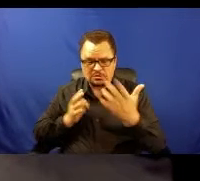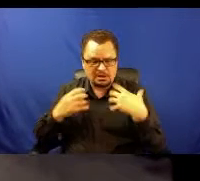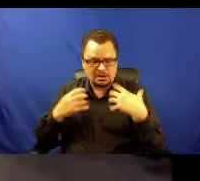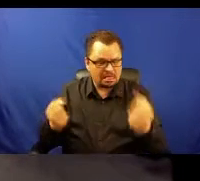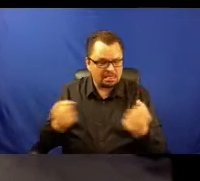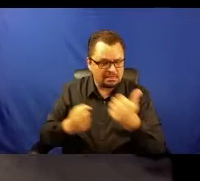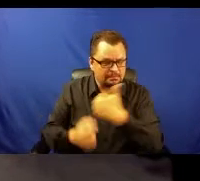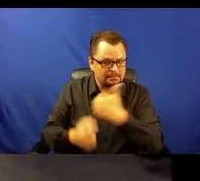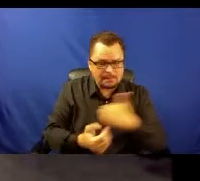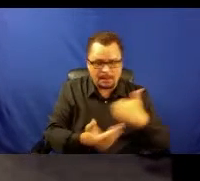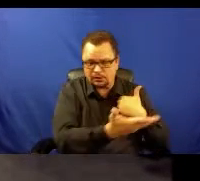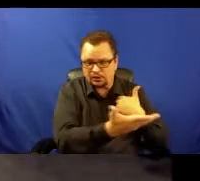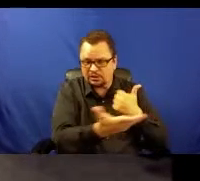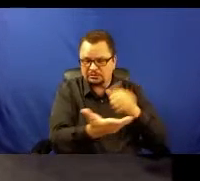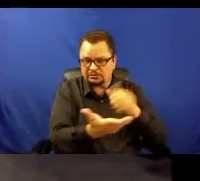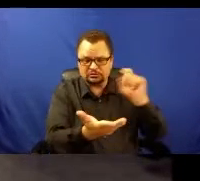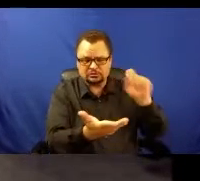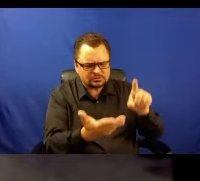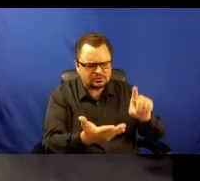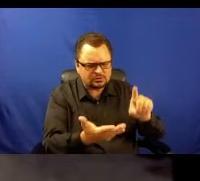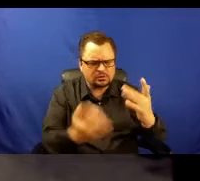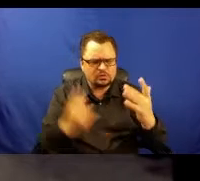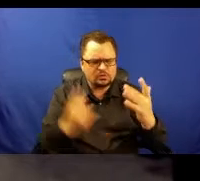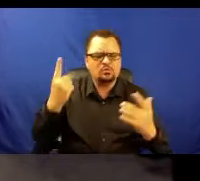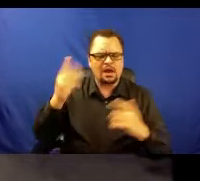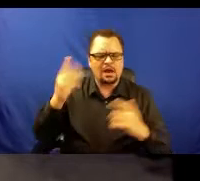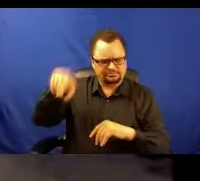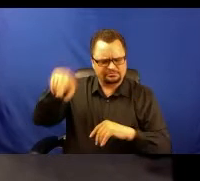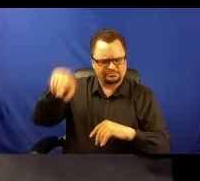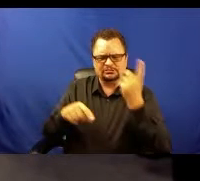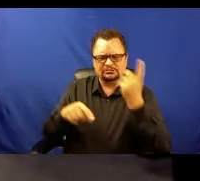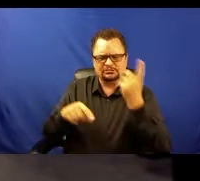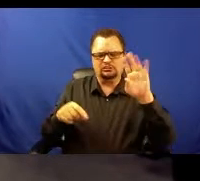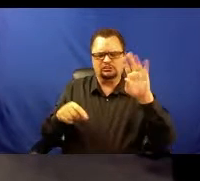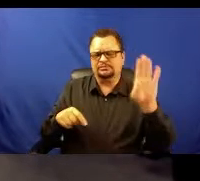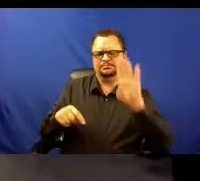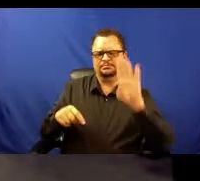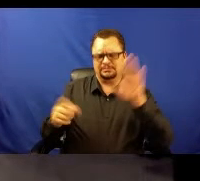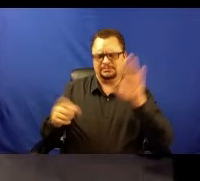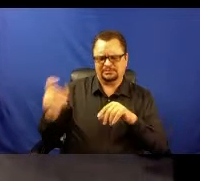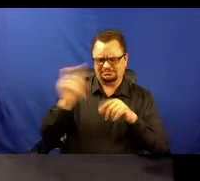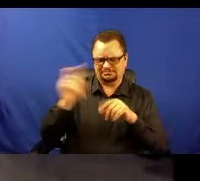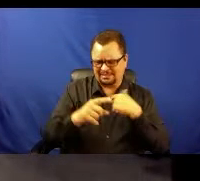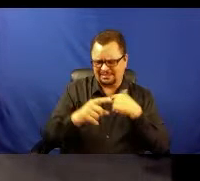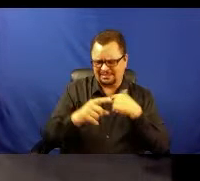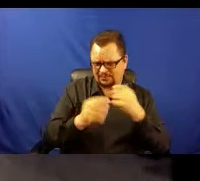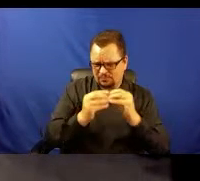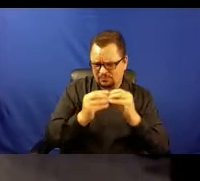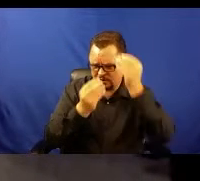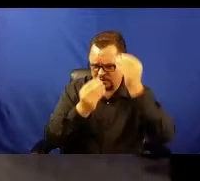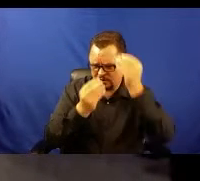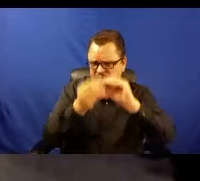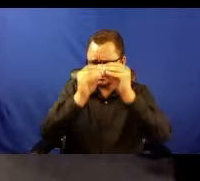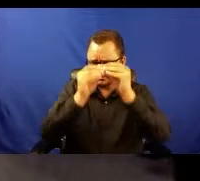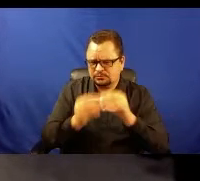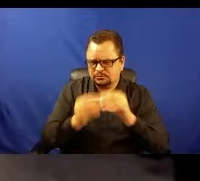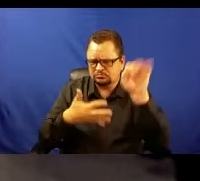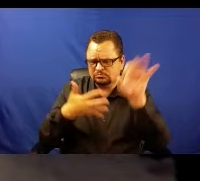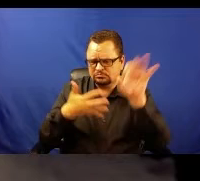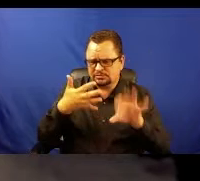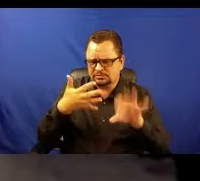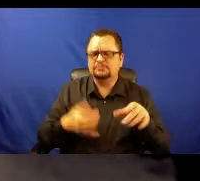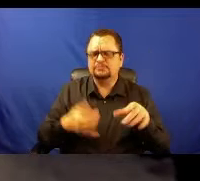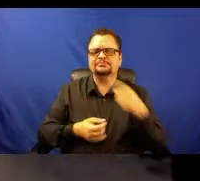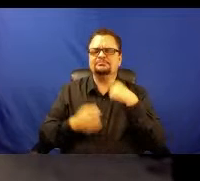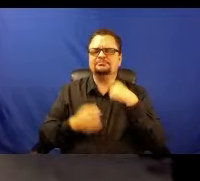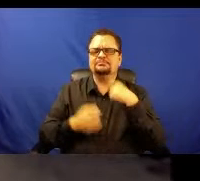on to the data? I can just share some anecdotal data of what a mask mandate meant for our district. So prior to Labor